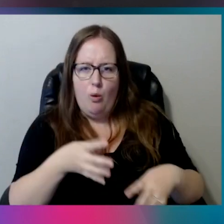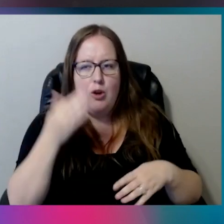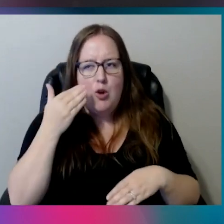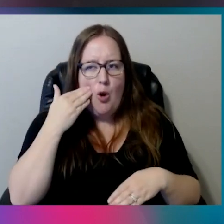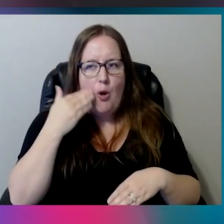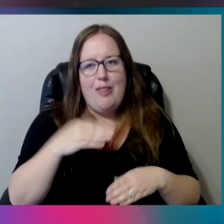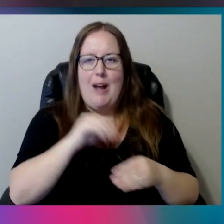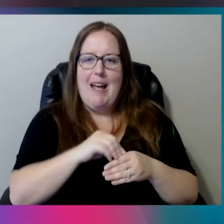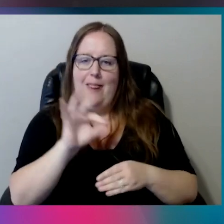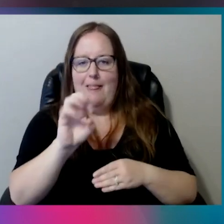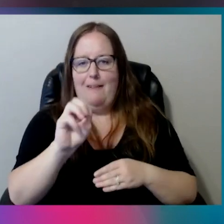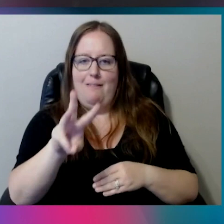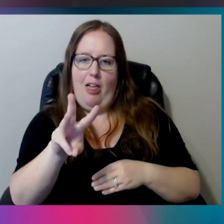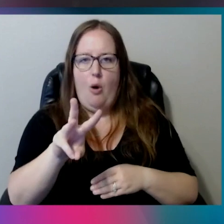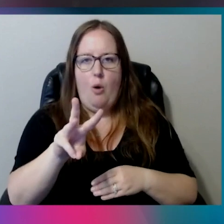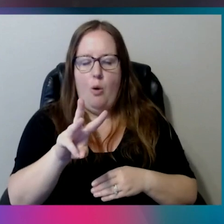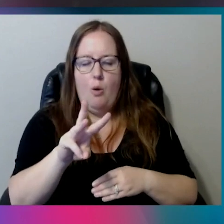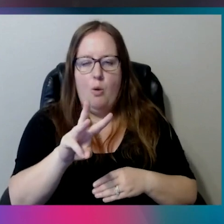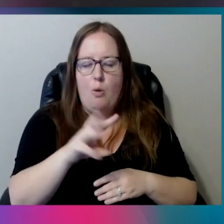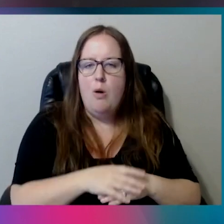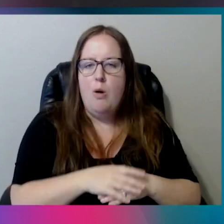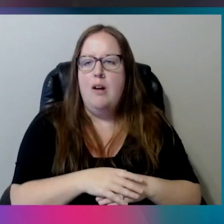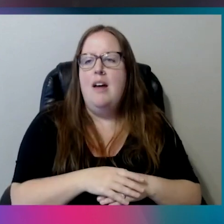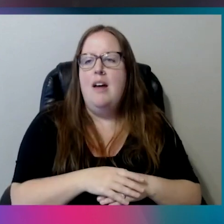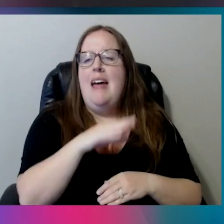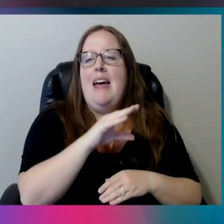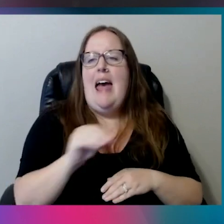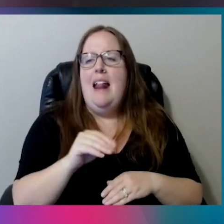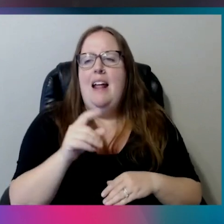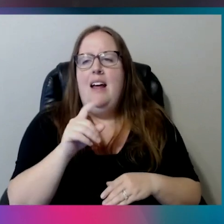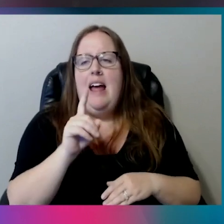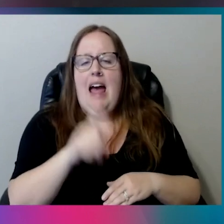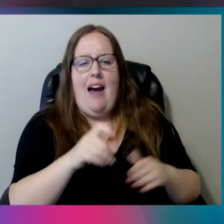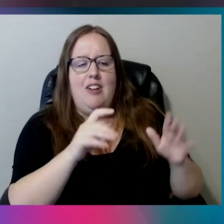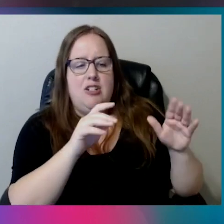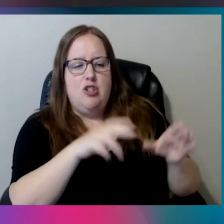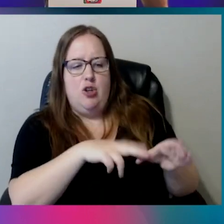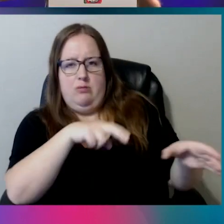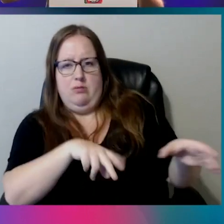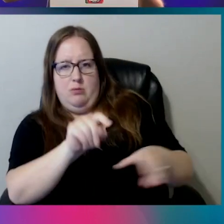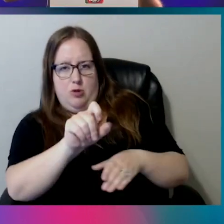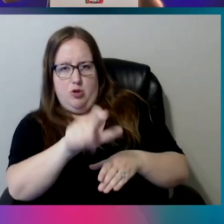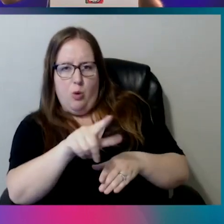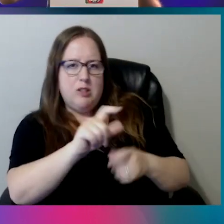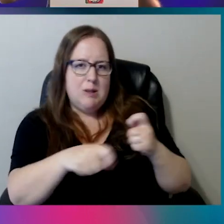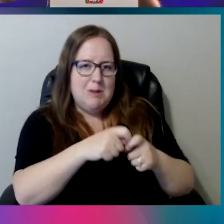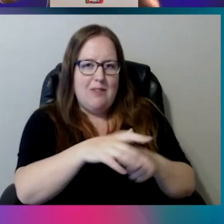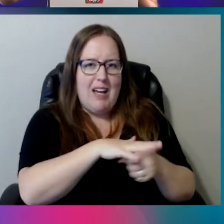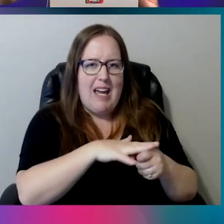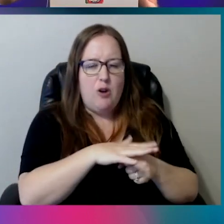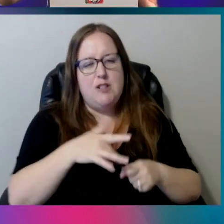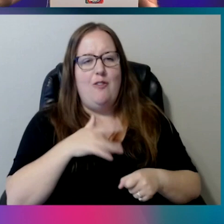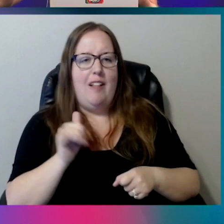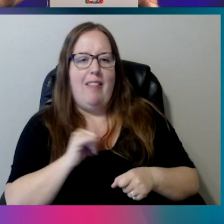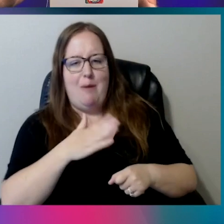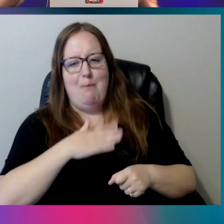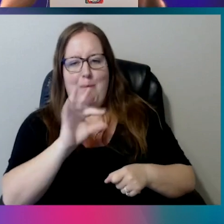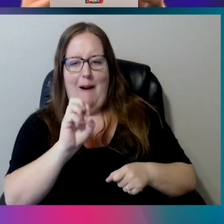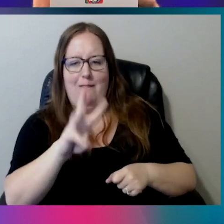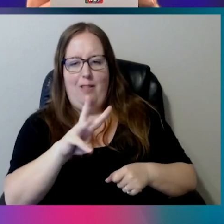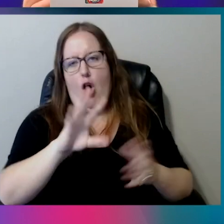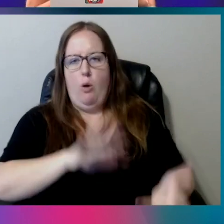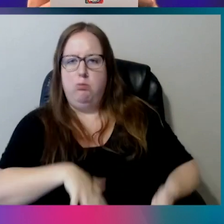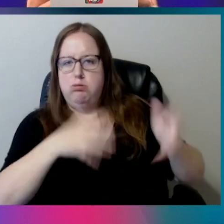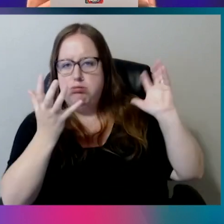flow and having to leave certain tools or certain areas pulls you out of the flow. Yep. I